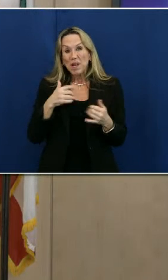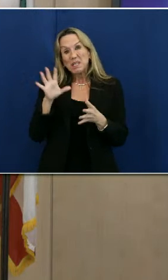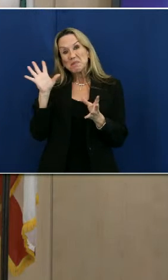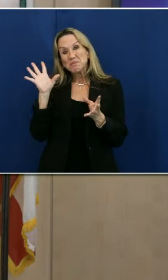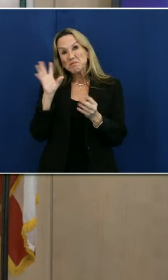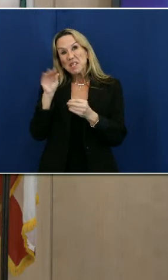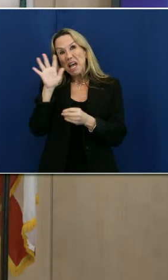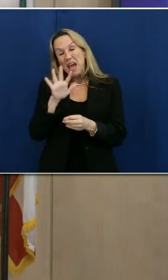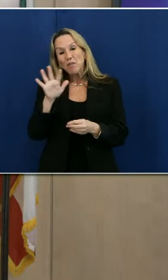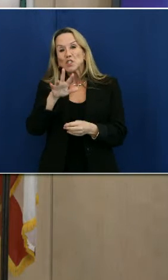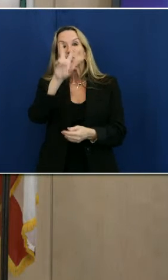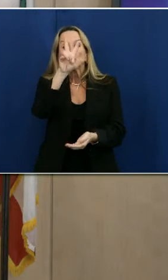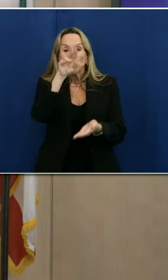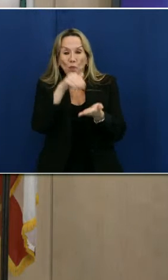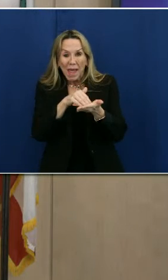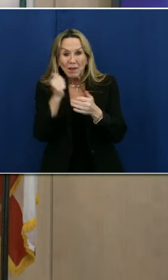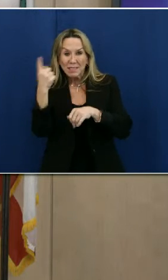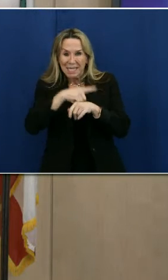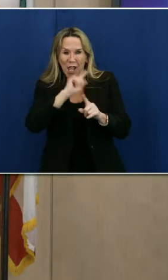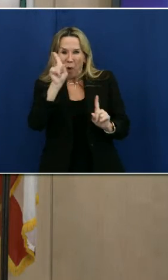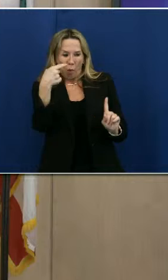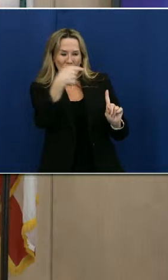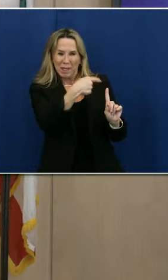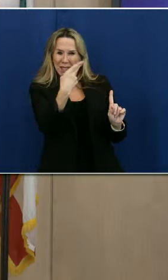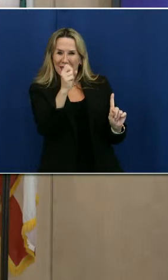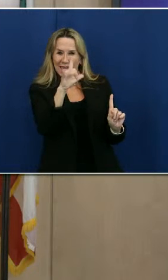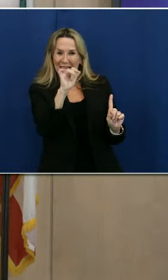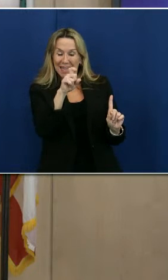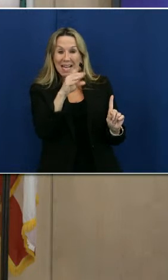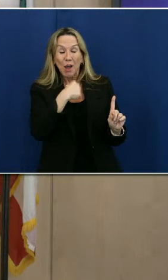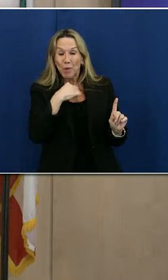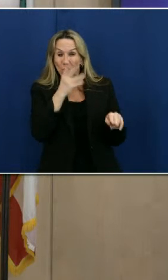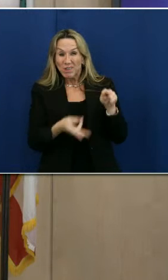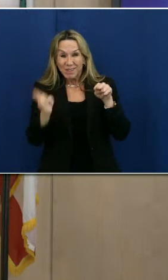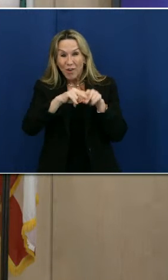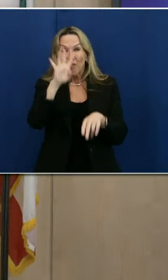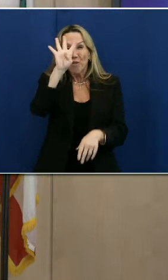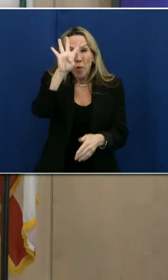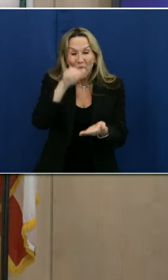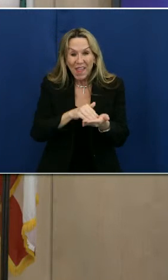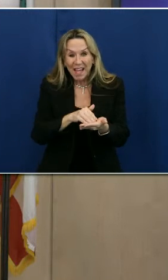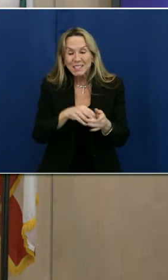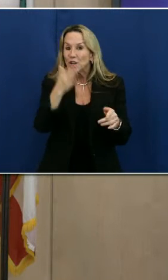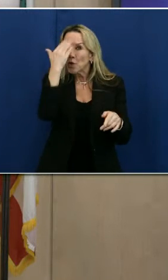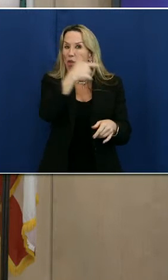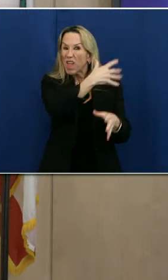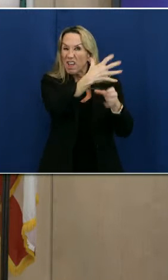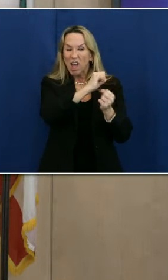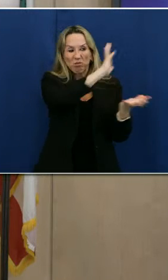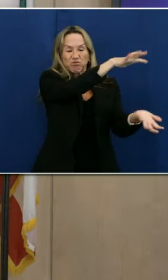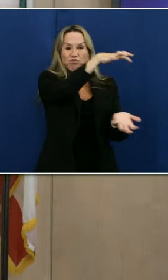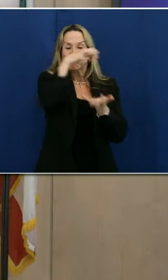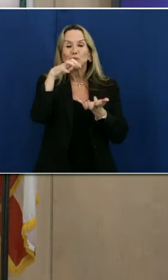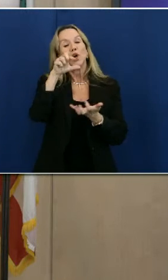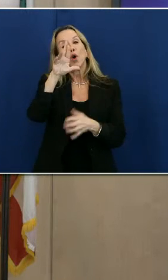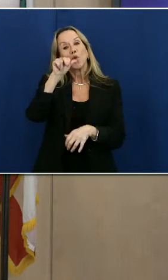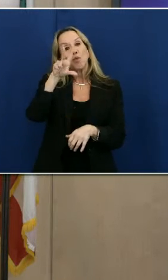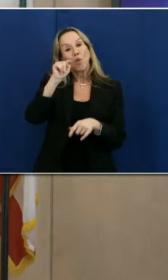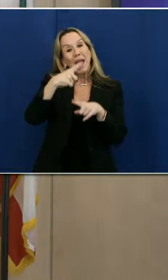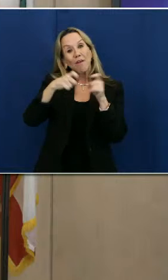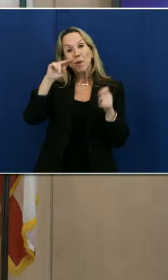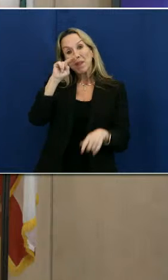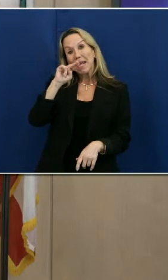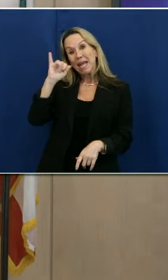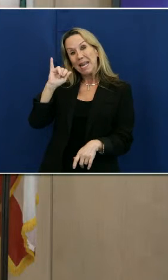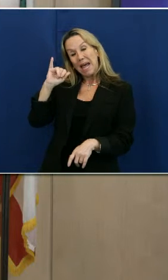Helix. That's going to go to 4,000 tests a day with Helix. You may remember they received a big NIH grant to become a super lab to